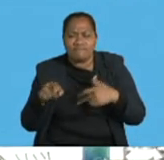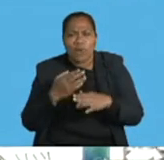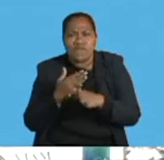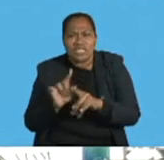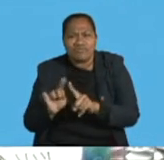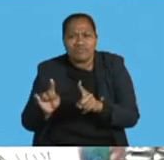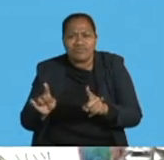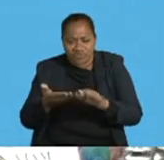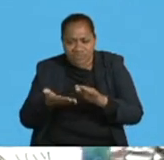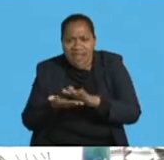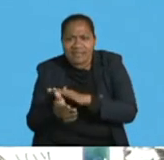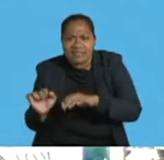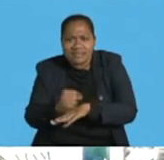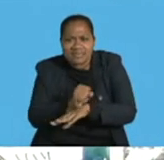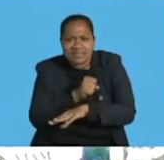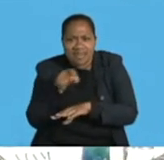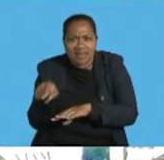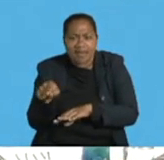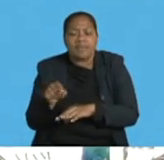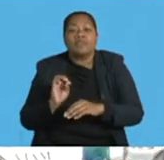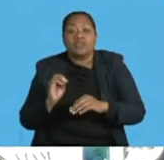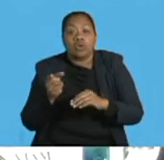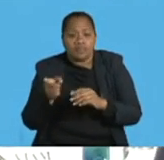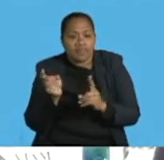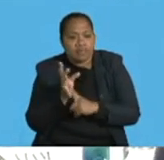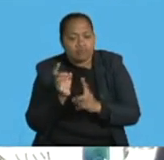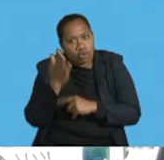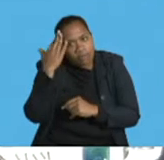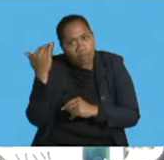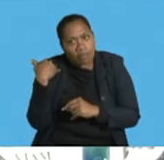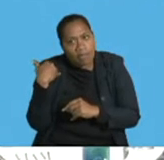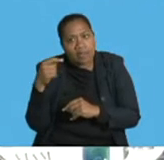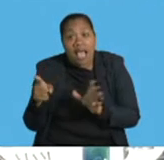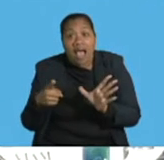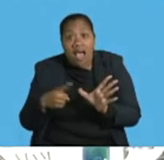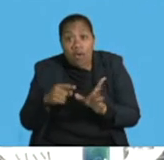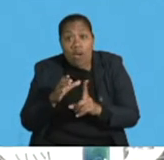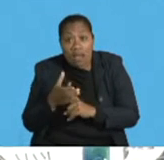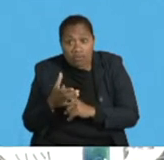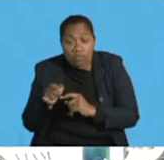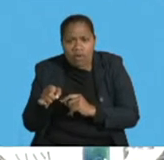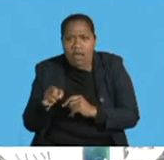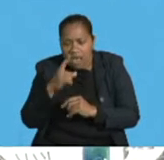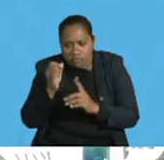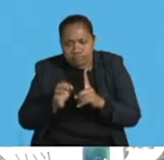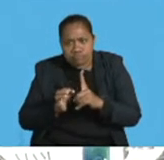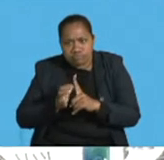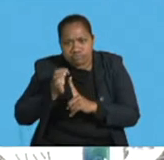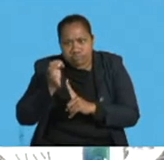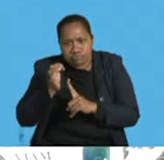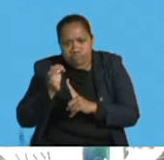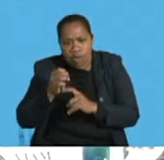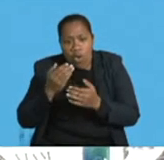for our communities. It is vital to be reminded that aquaculture can improve the nutritional status of the